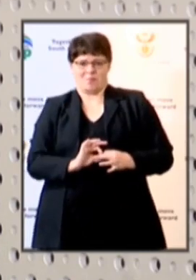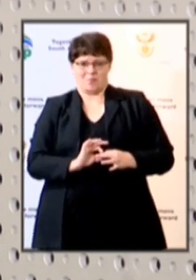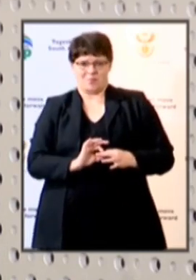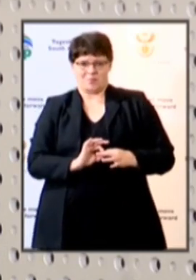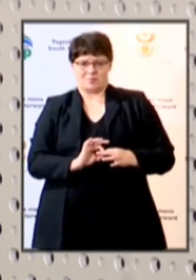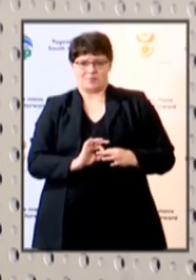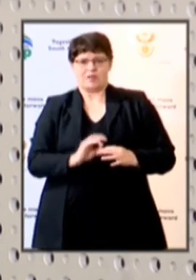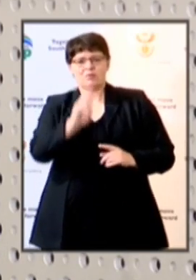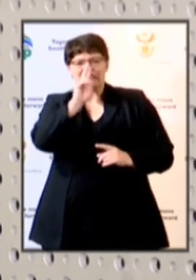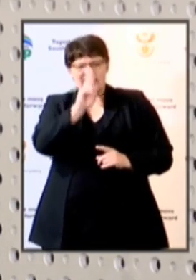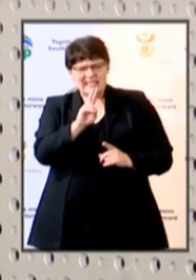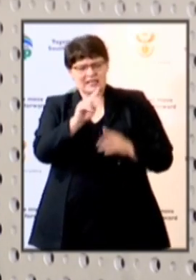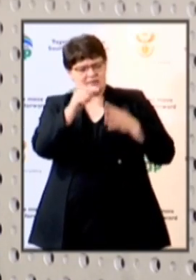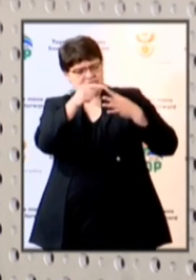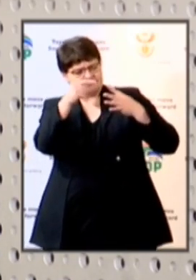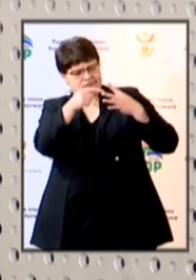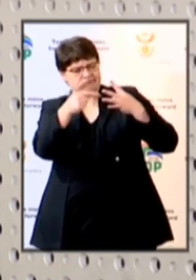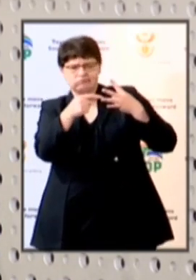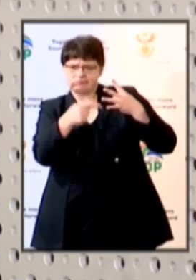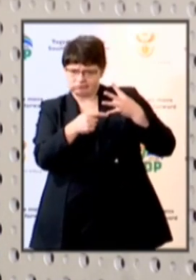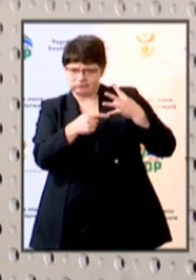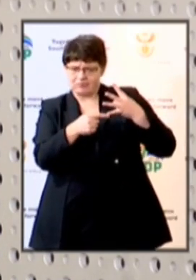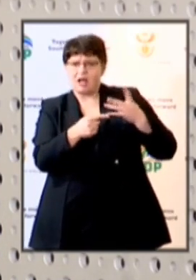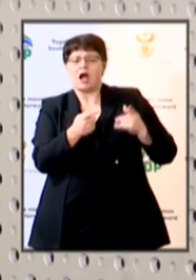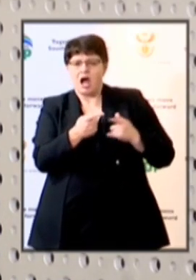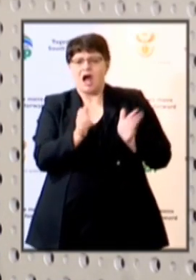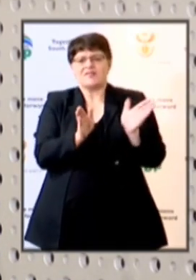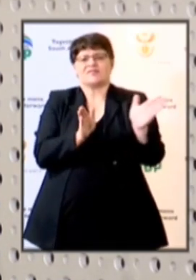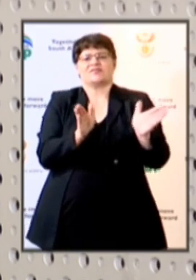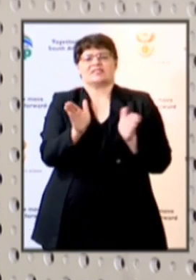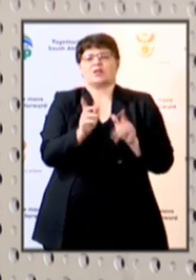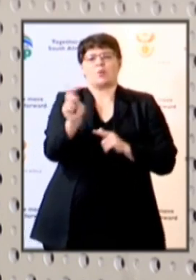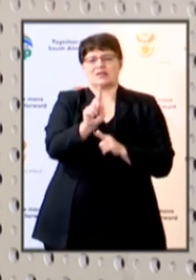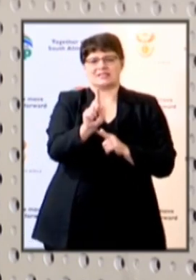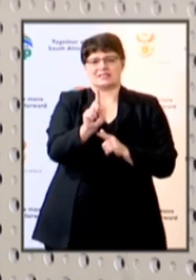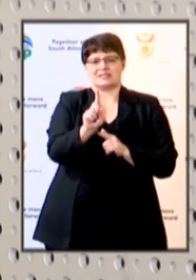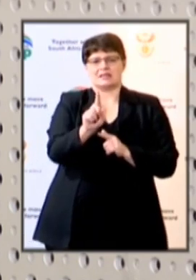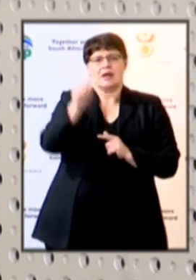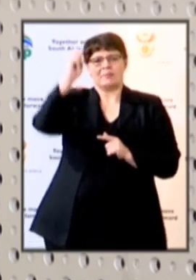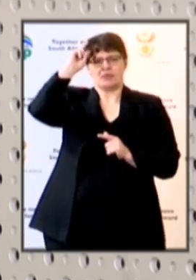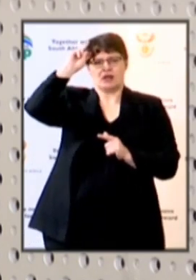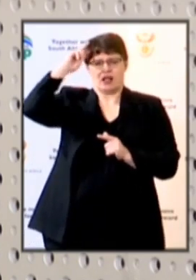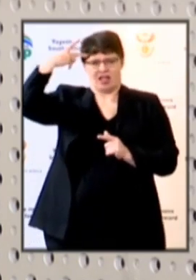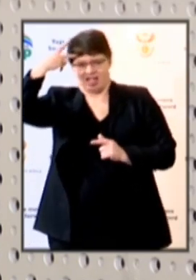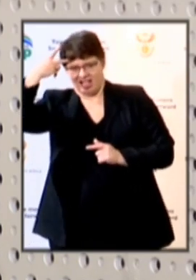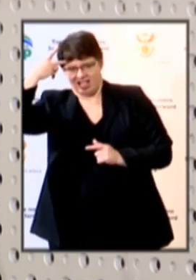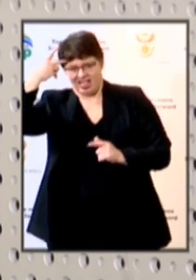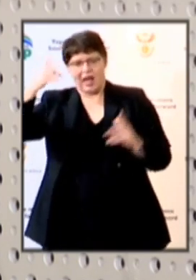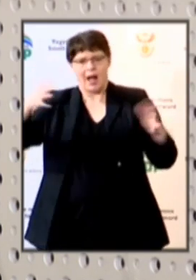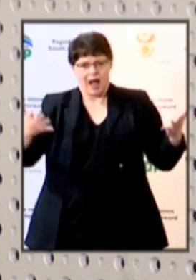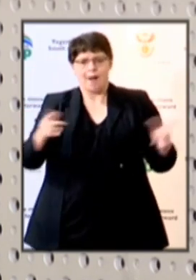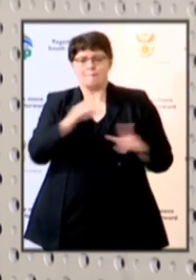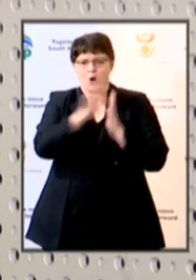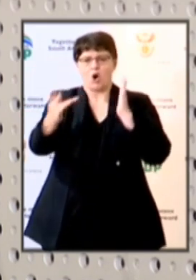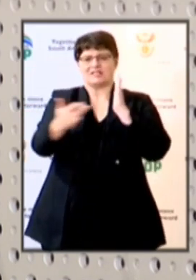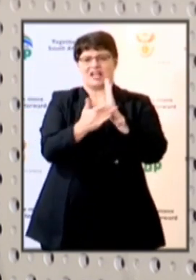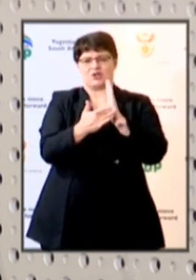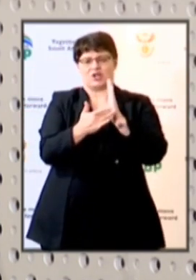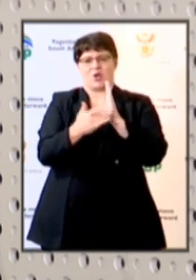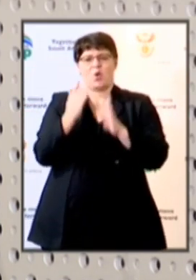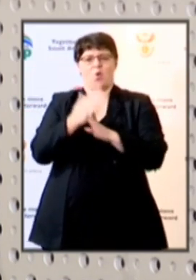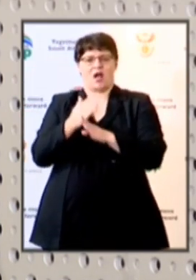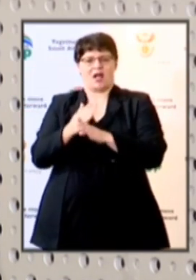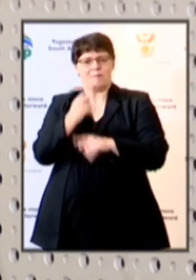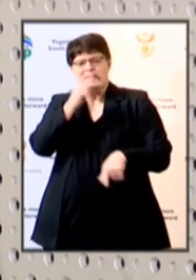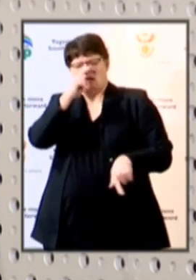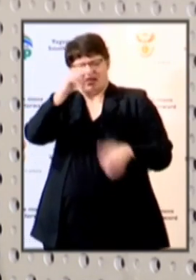detailed arrangements that it really is facilitating a shift in many sectors to a more digital form of communication.